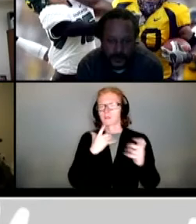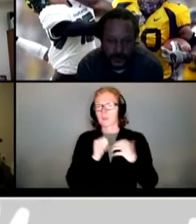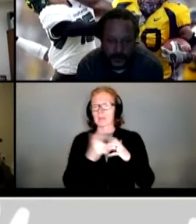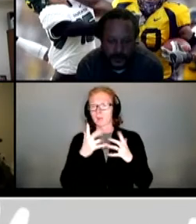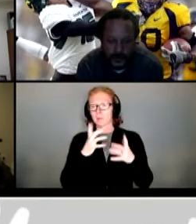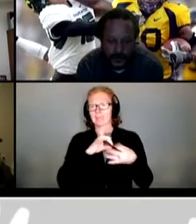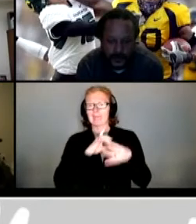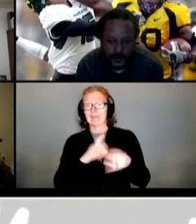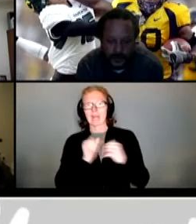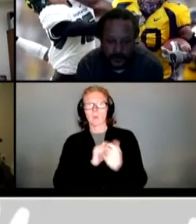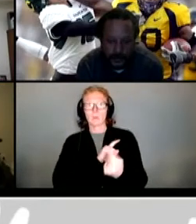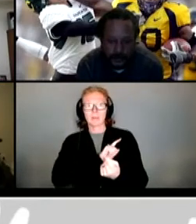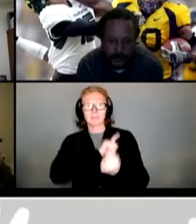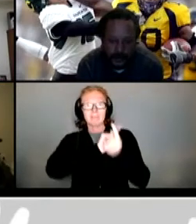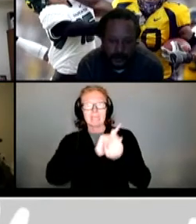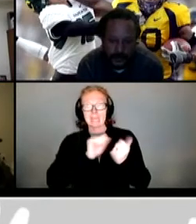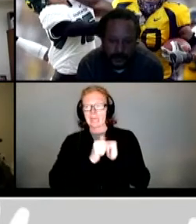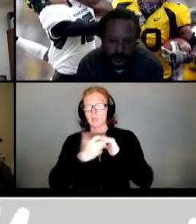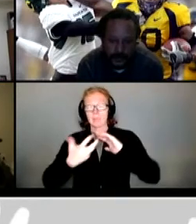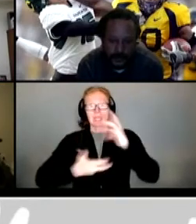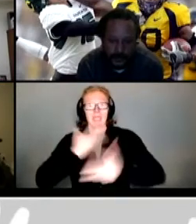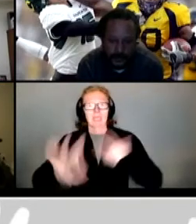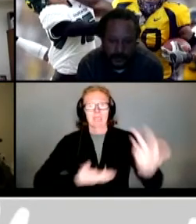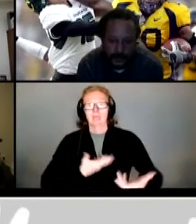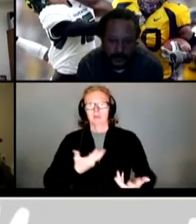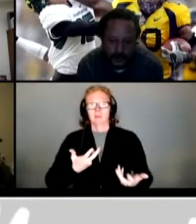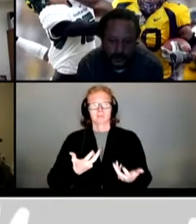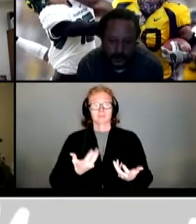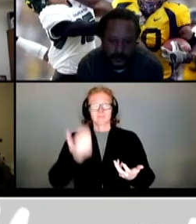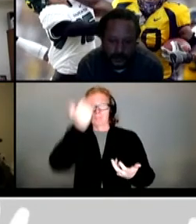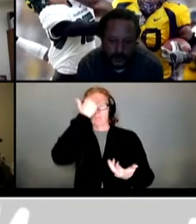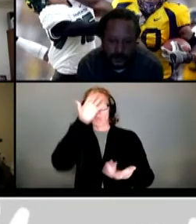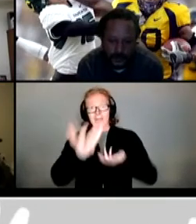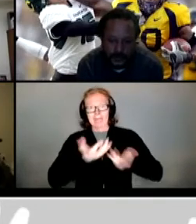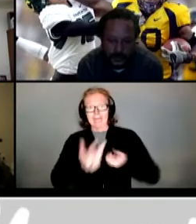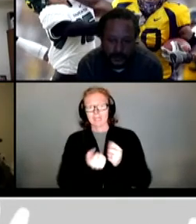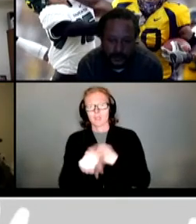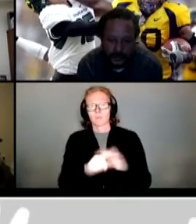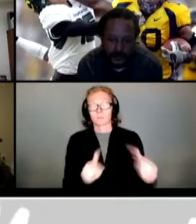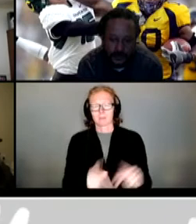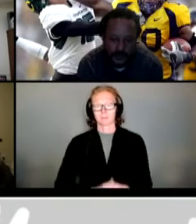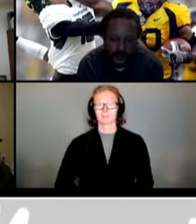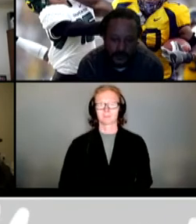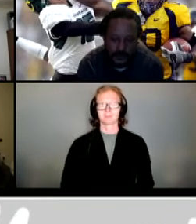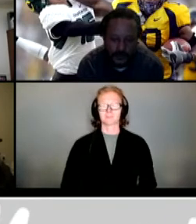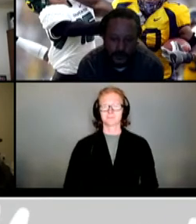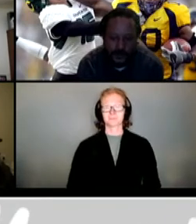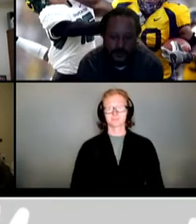How do we meet? How do we get to know and engage?